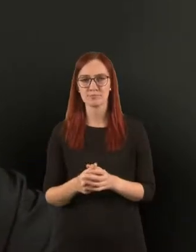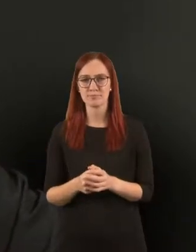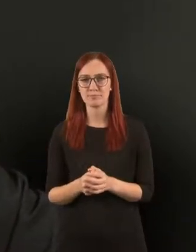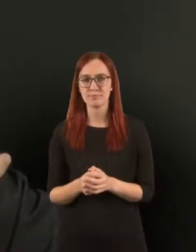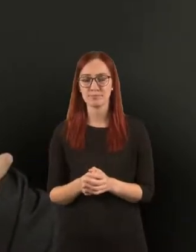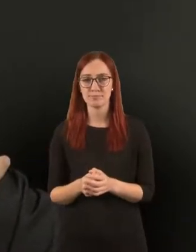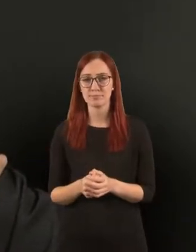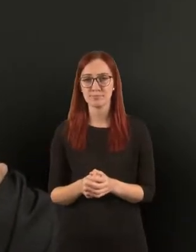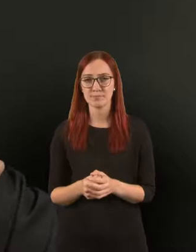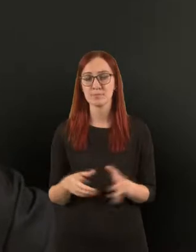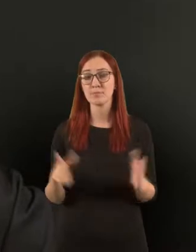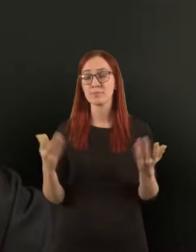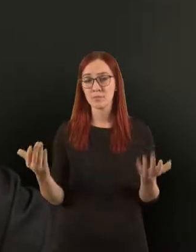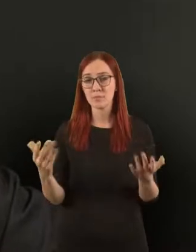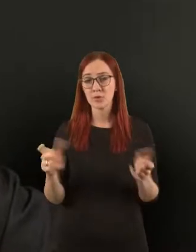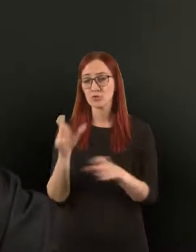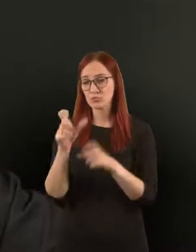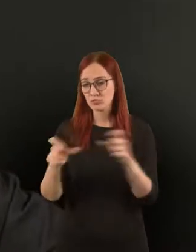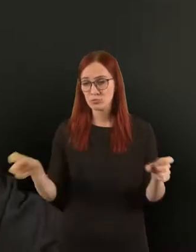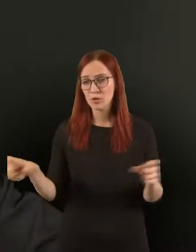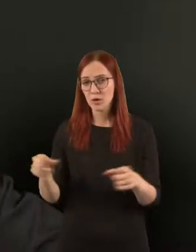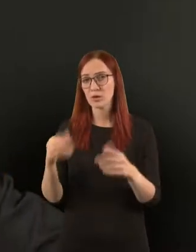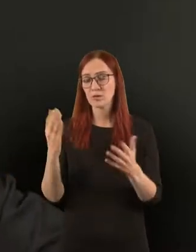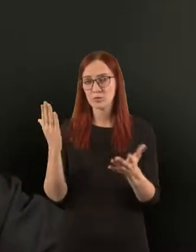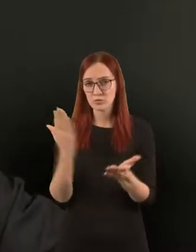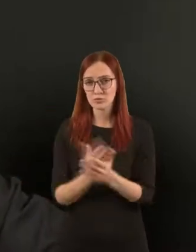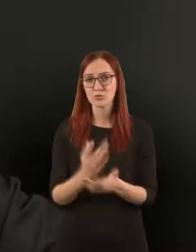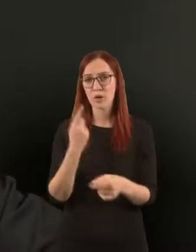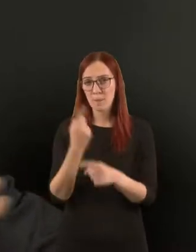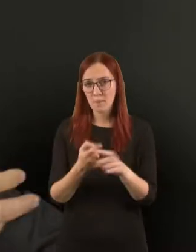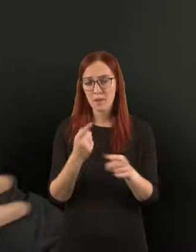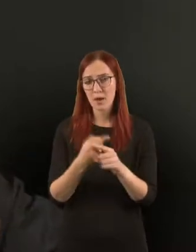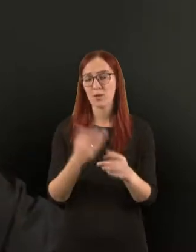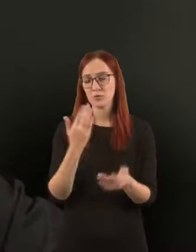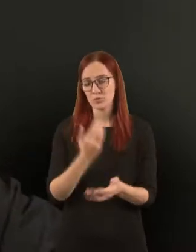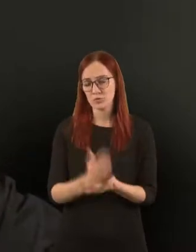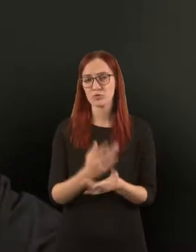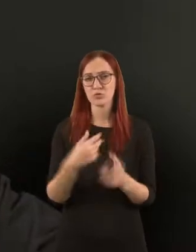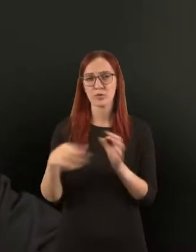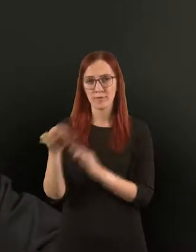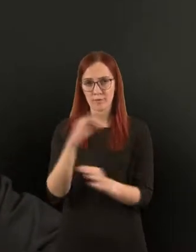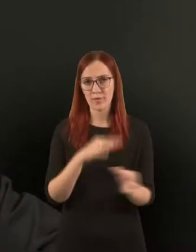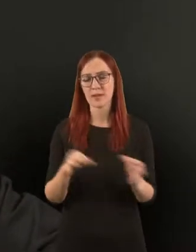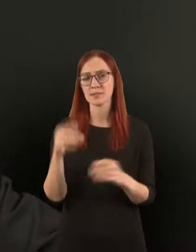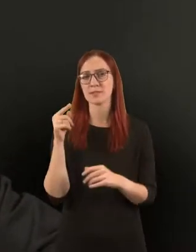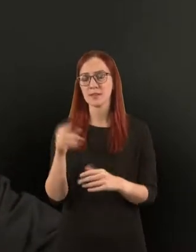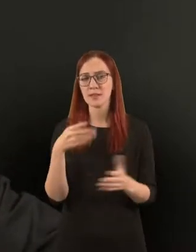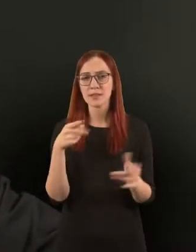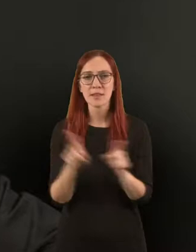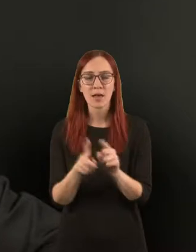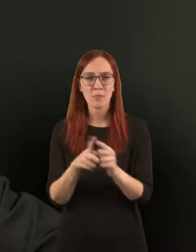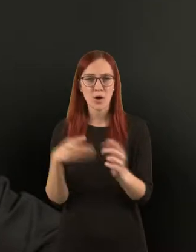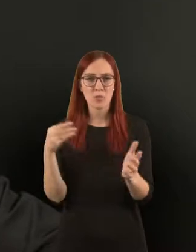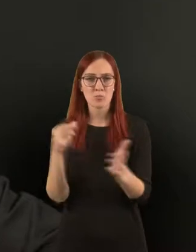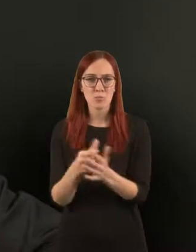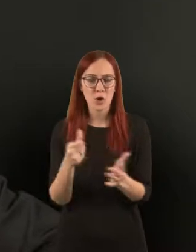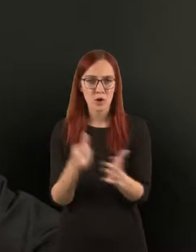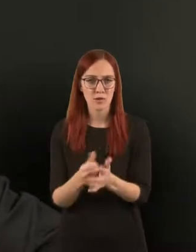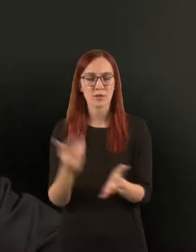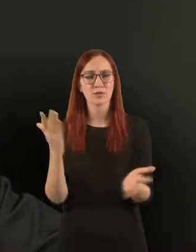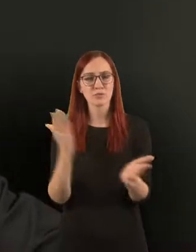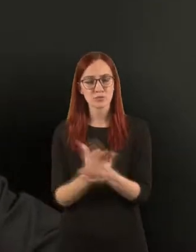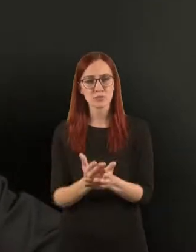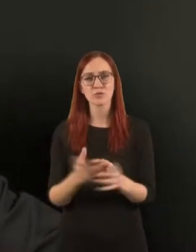pay taxes also. No, and they are part of the society. And they have to take responsibility in